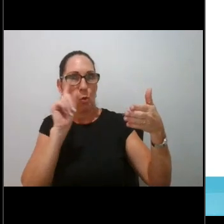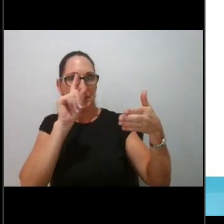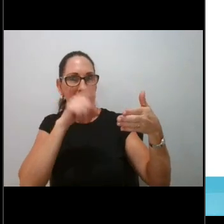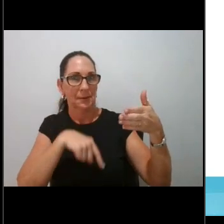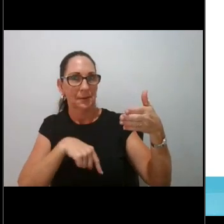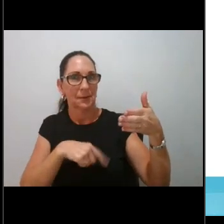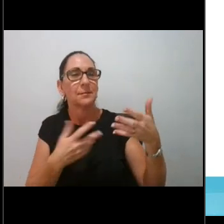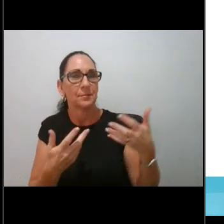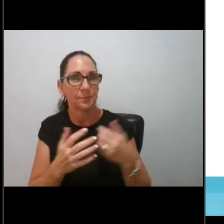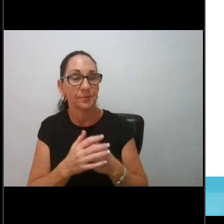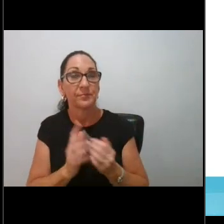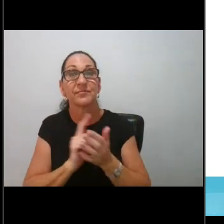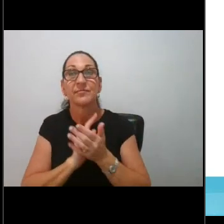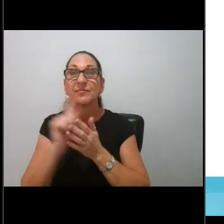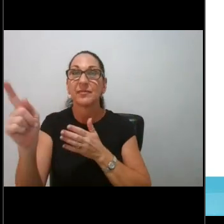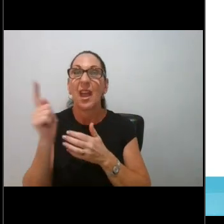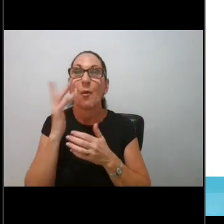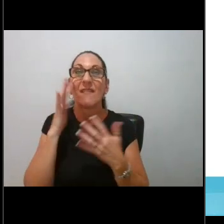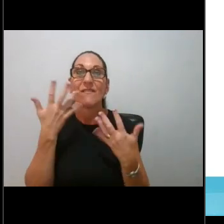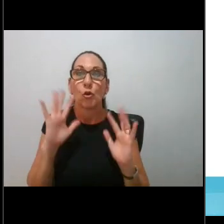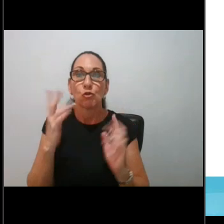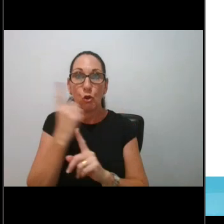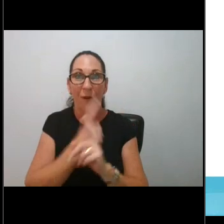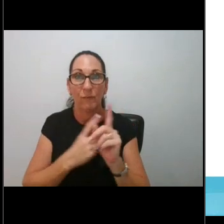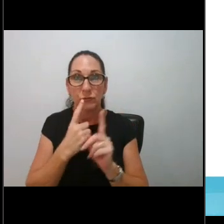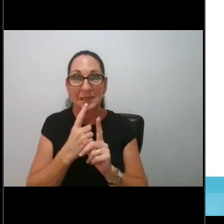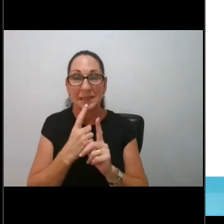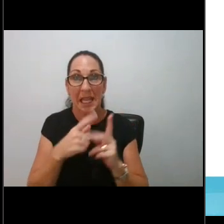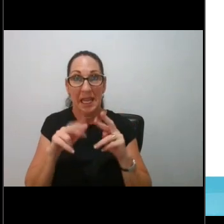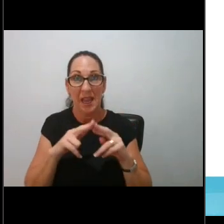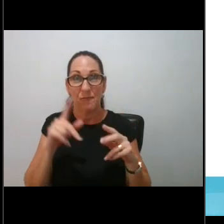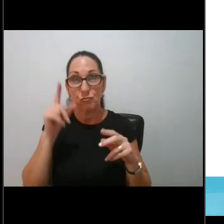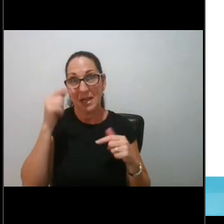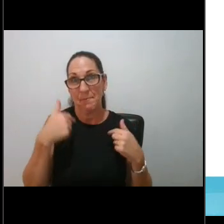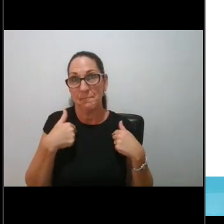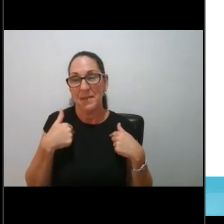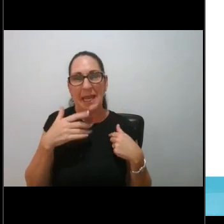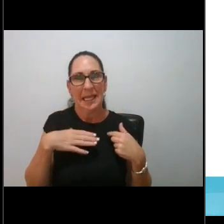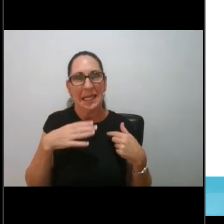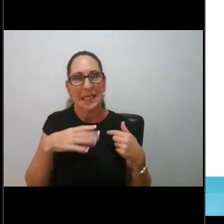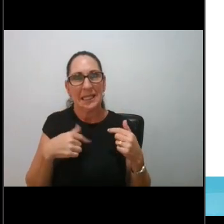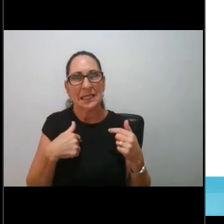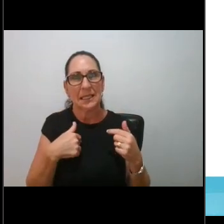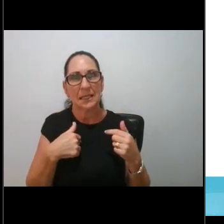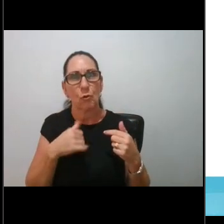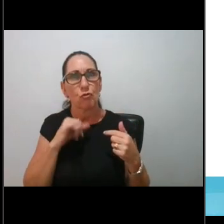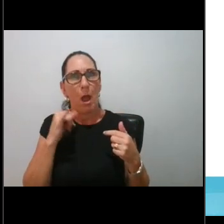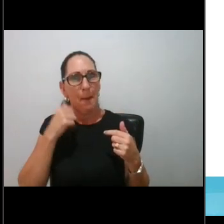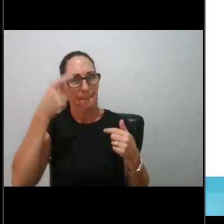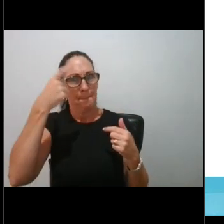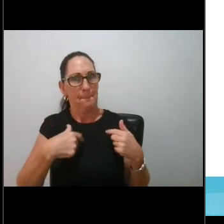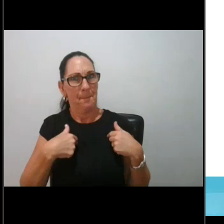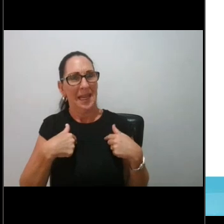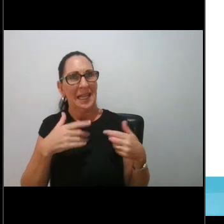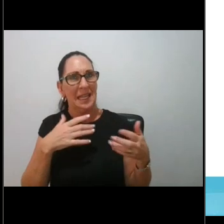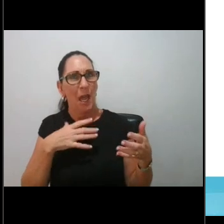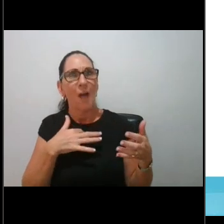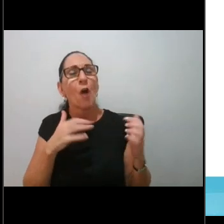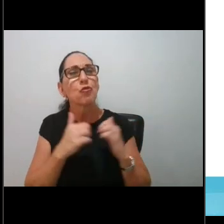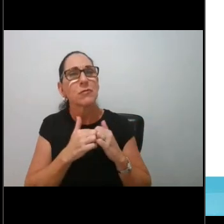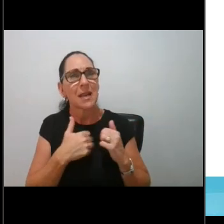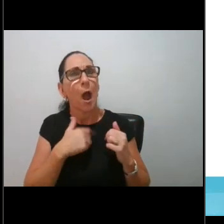the conference, if there are tangible outcomes, say, for example, the offender's agreed to make a payment or they've agreed